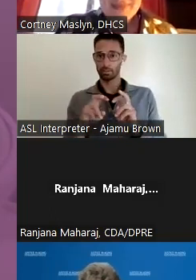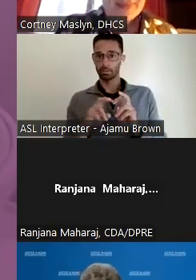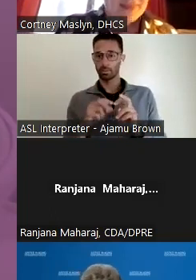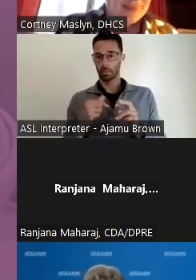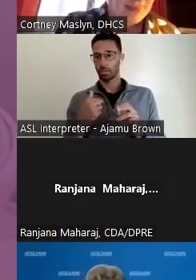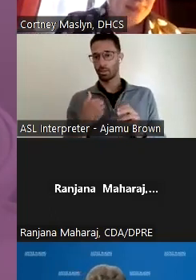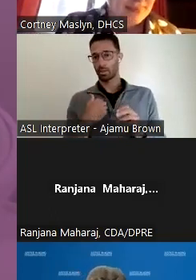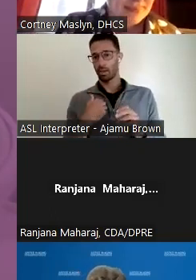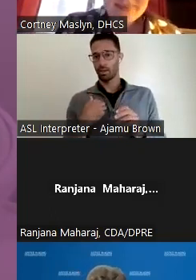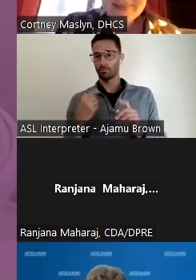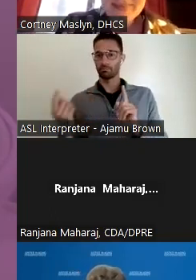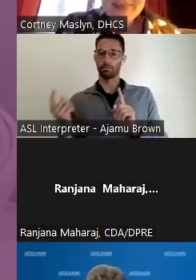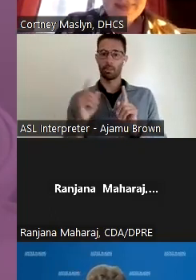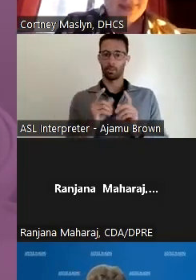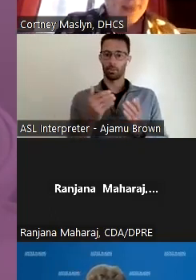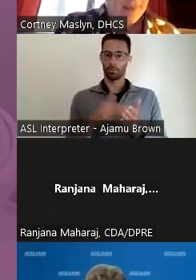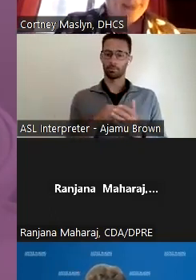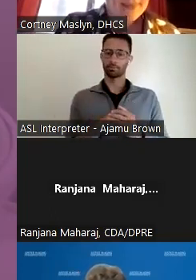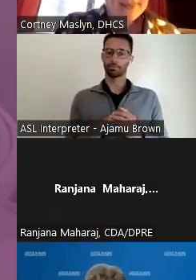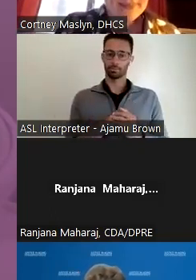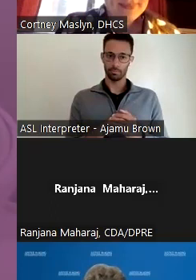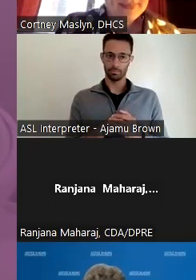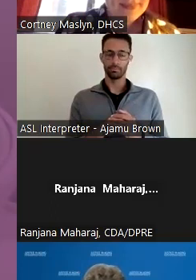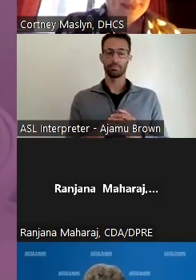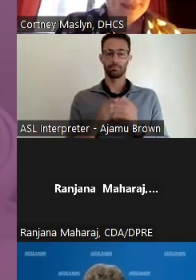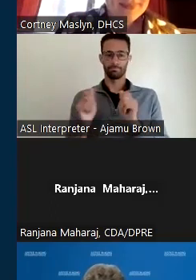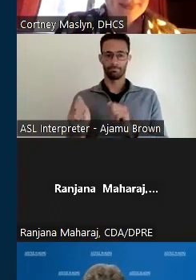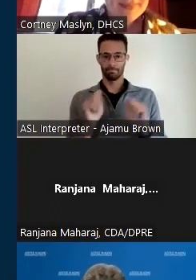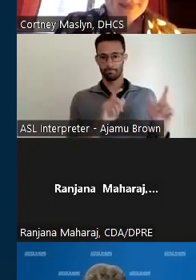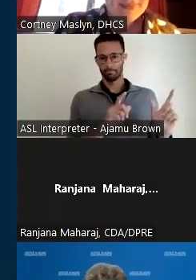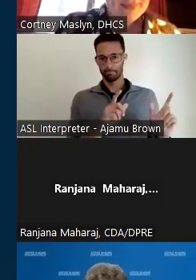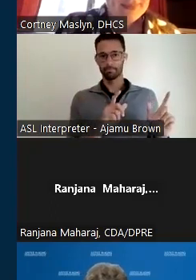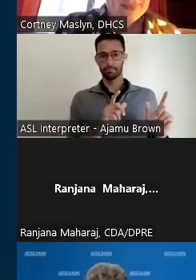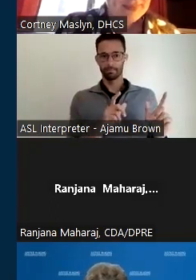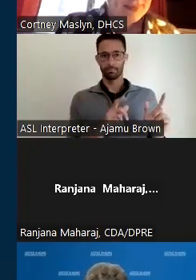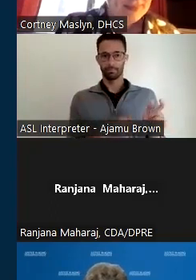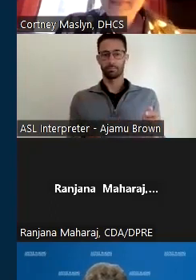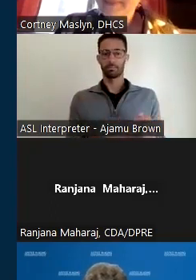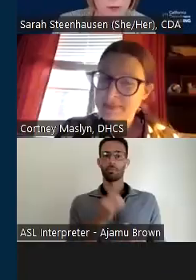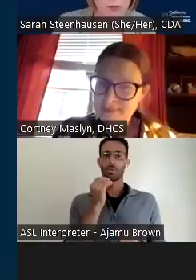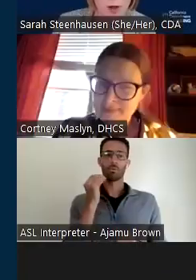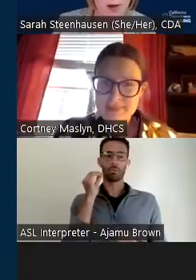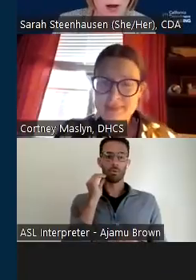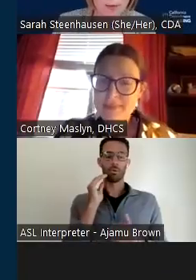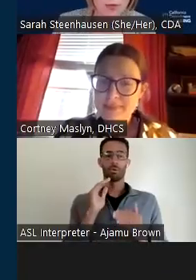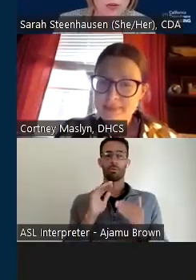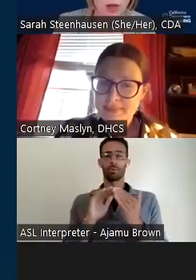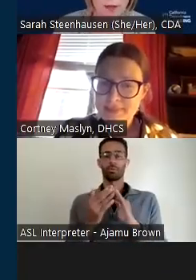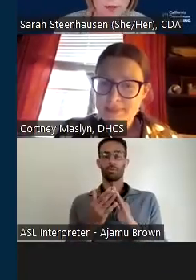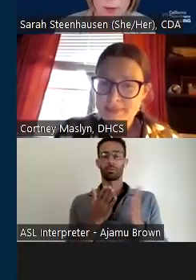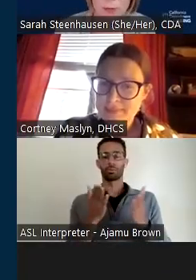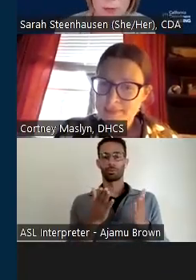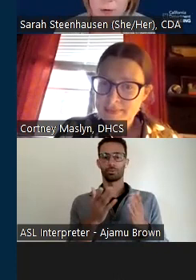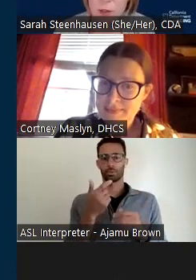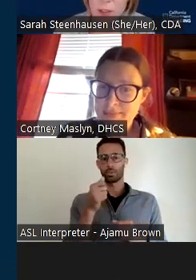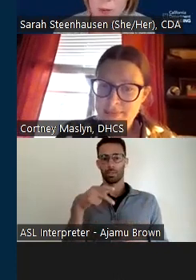sure. I guess we can move on to the next slide. We're moving on to the next issue, which is the home and community-based services gap analysis. Just a high